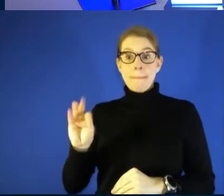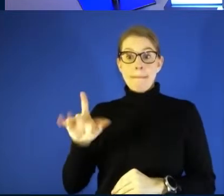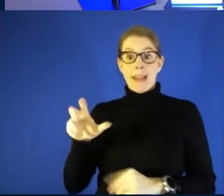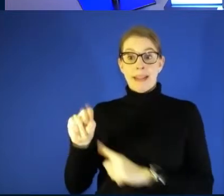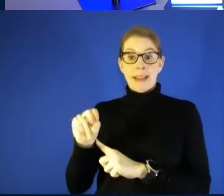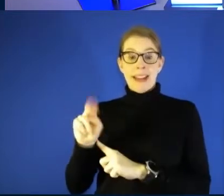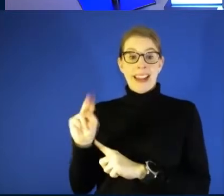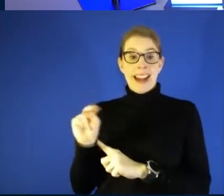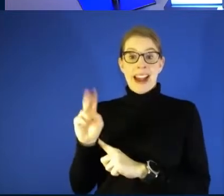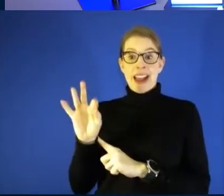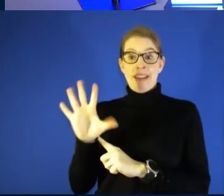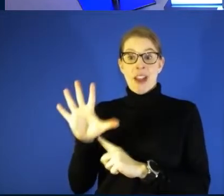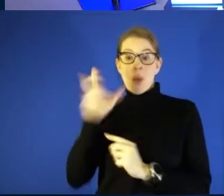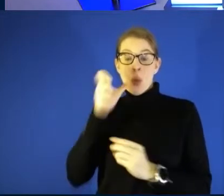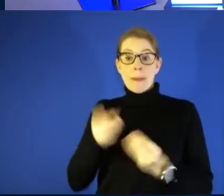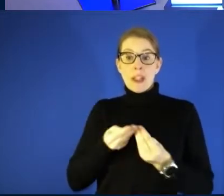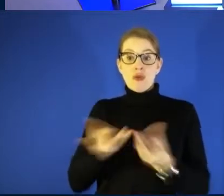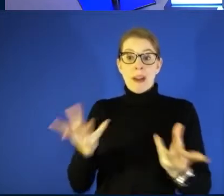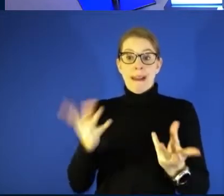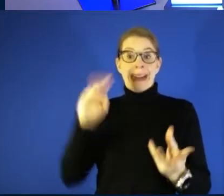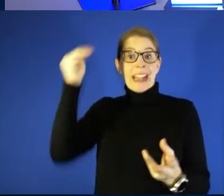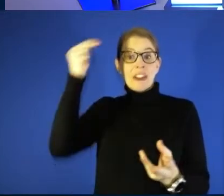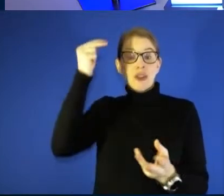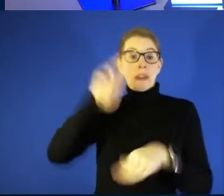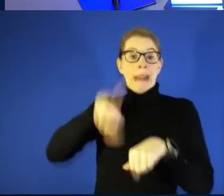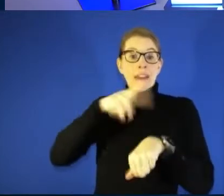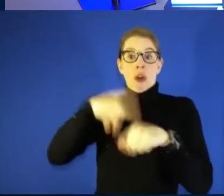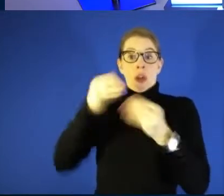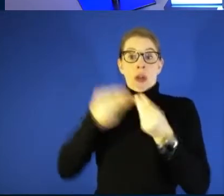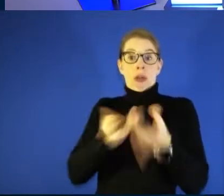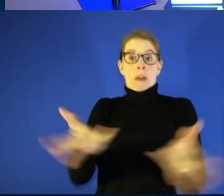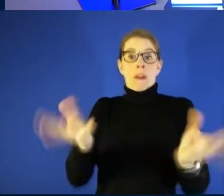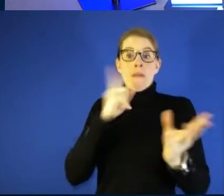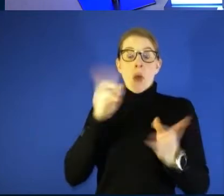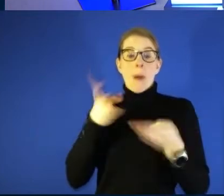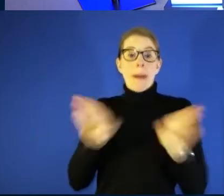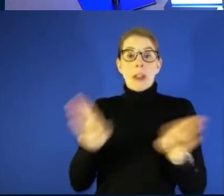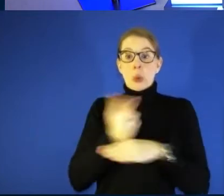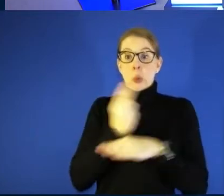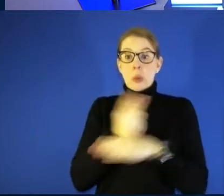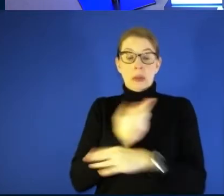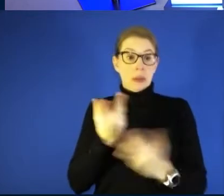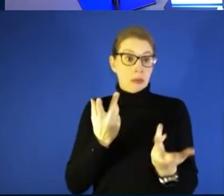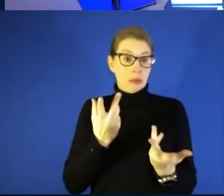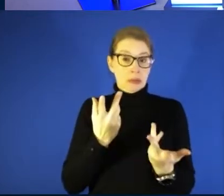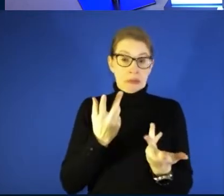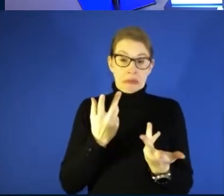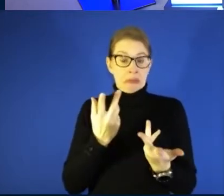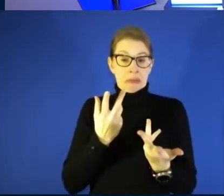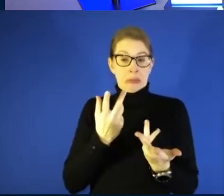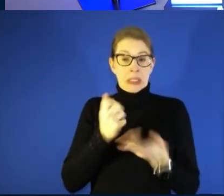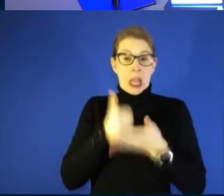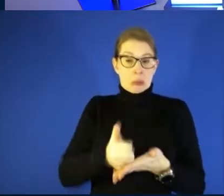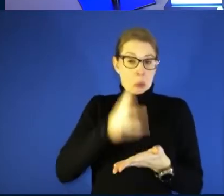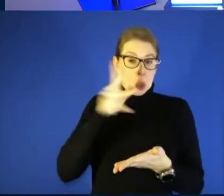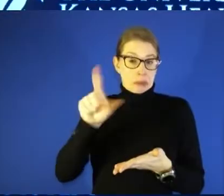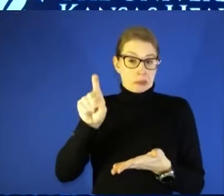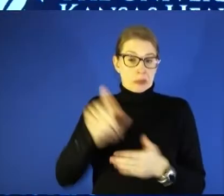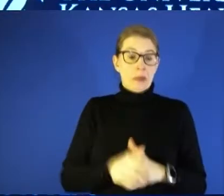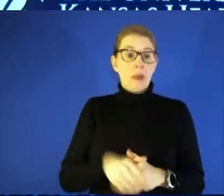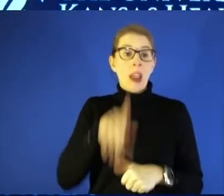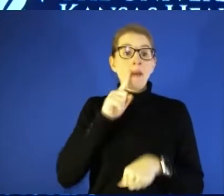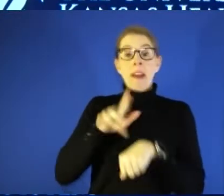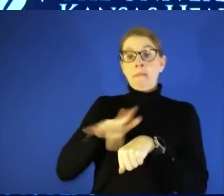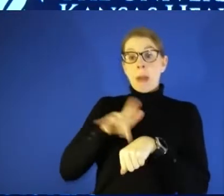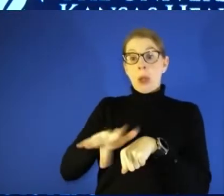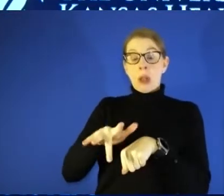are going to be distributed nationally for the public's use. That's going to happen next week. What effect do we think that might have? I think it's great that the availability is going